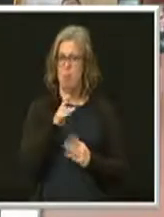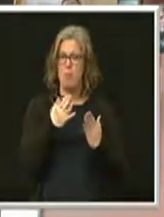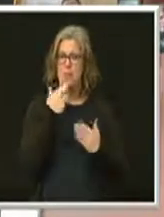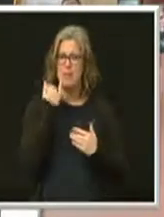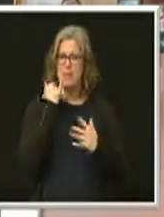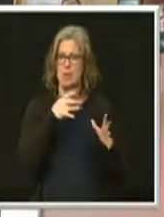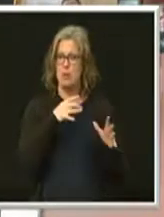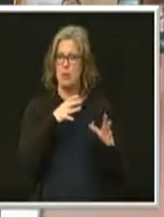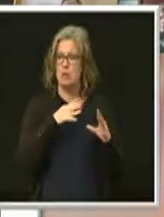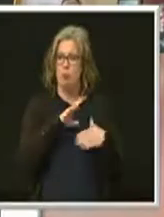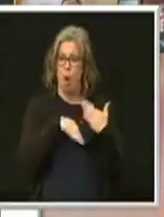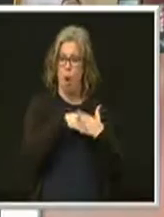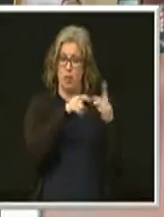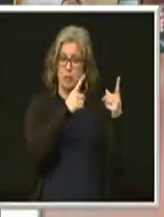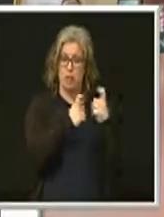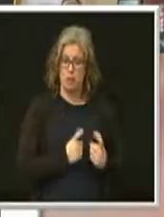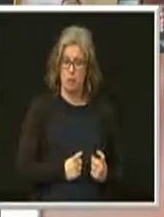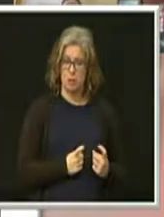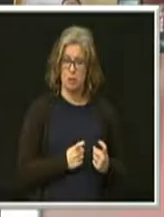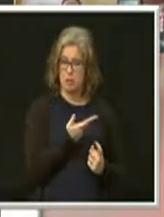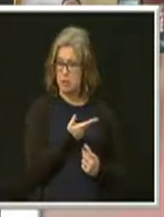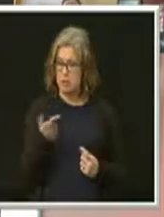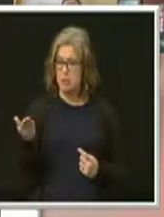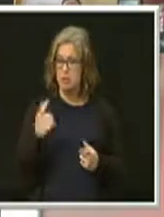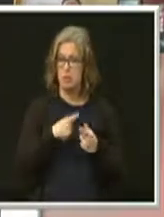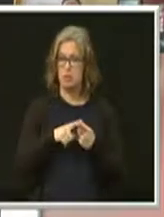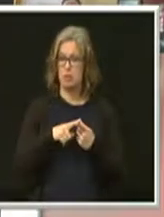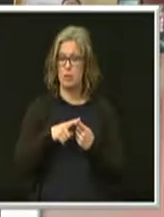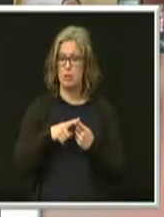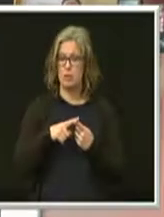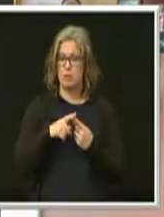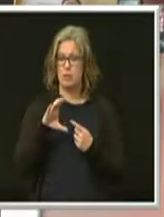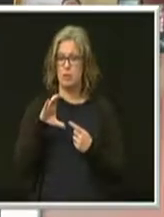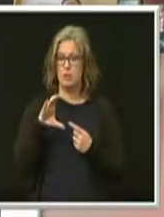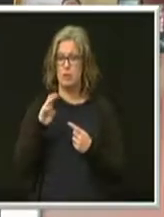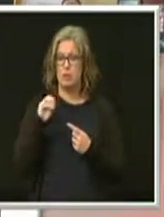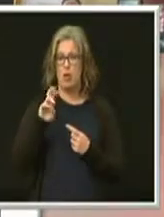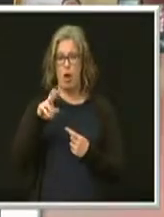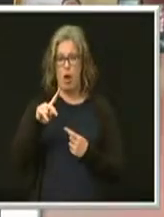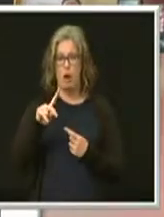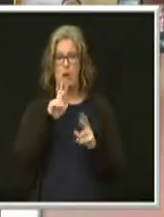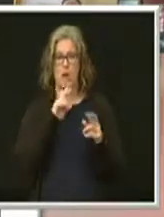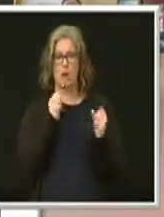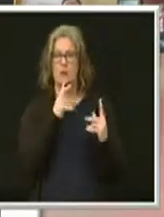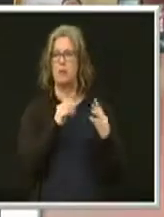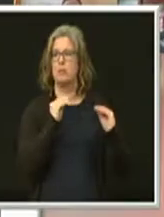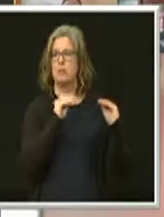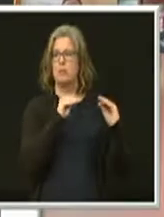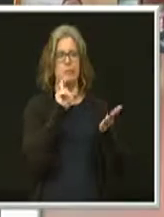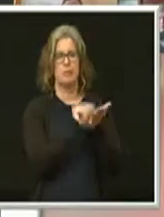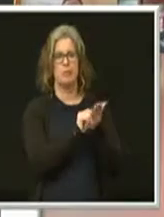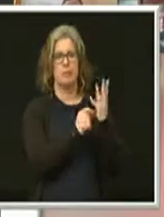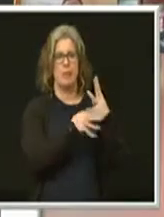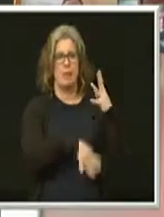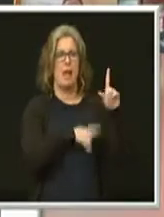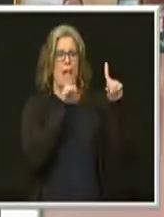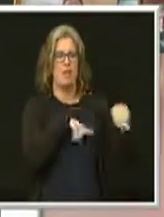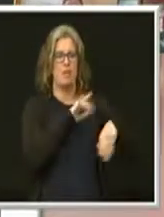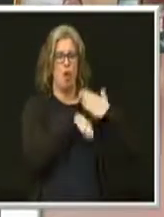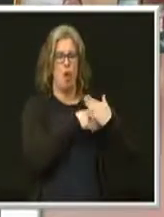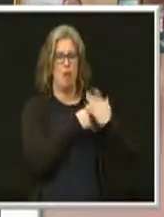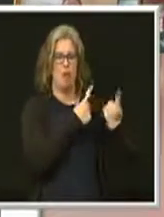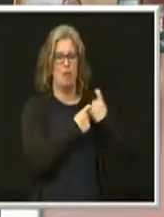just take all these. Dwight Clark responded to many of them, but there's several others. Let's just put out a whole list of answers to all